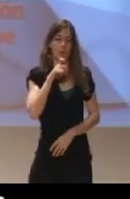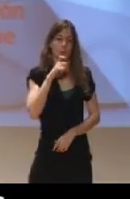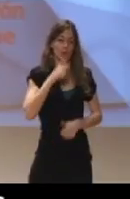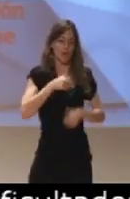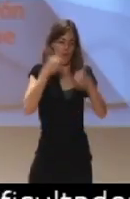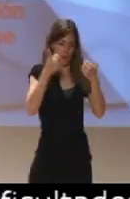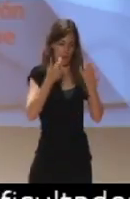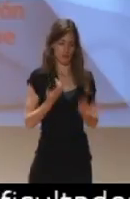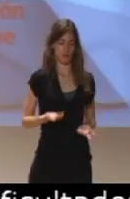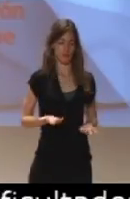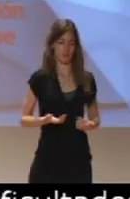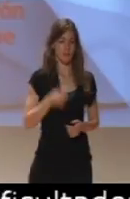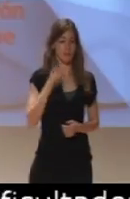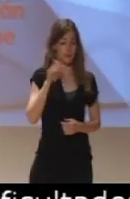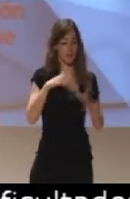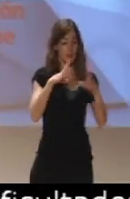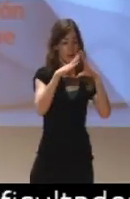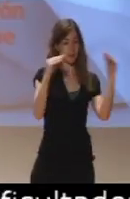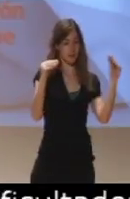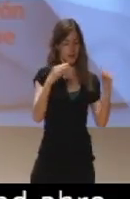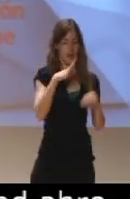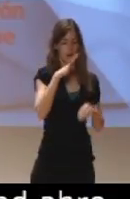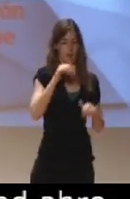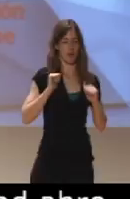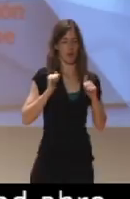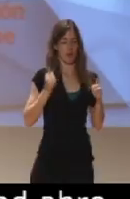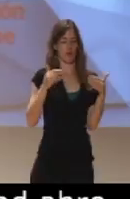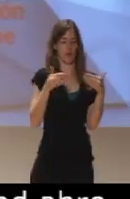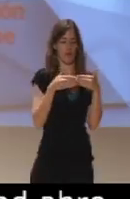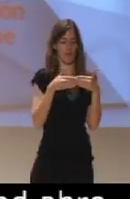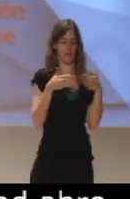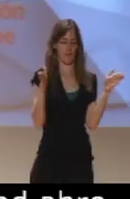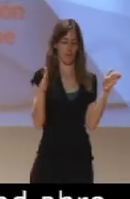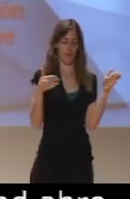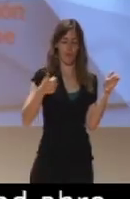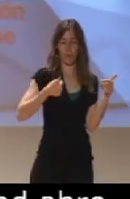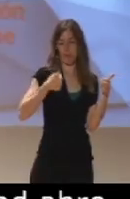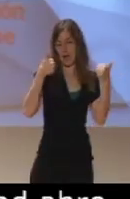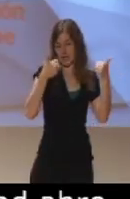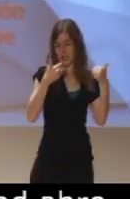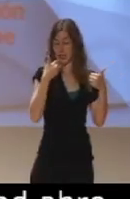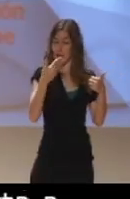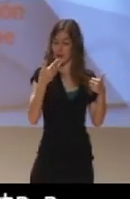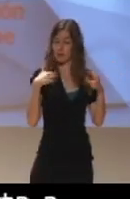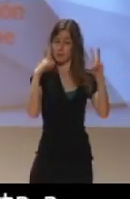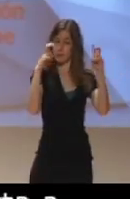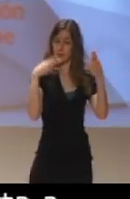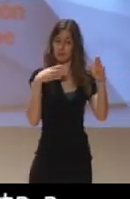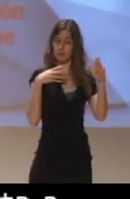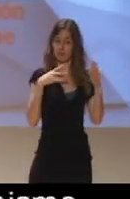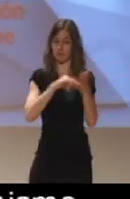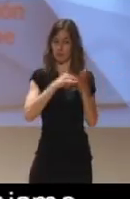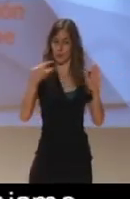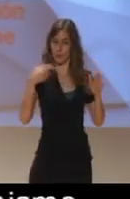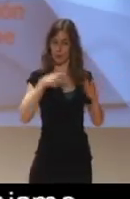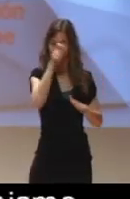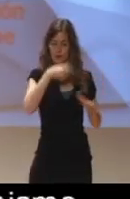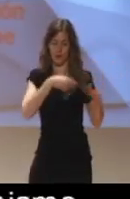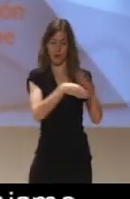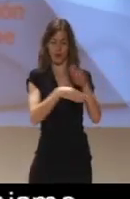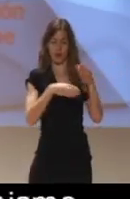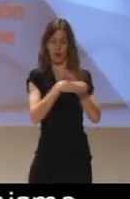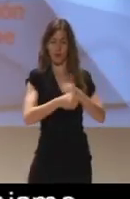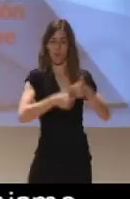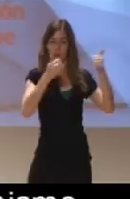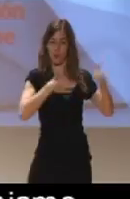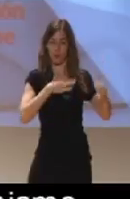I will probably have many more difficulties to do that. The university is also becoming more and more open thanks